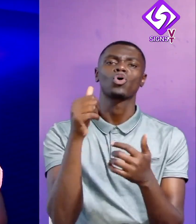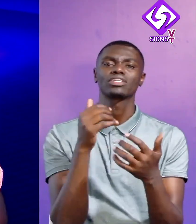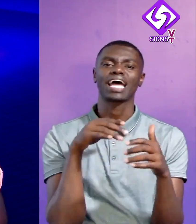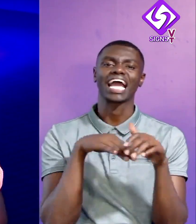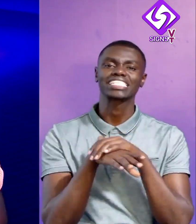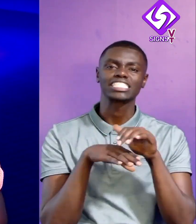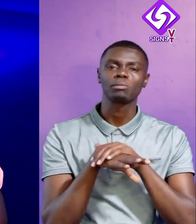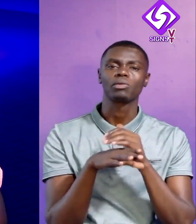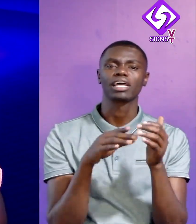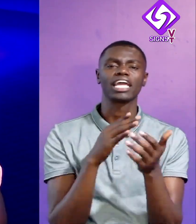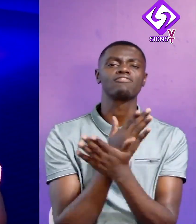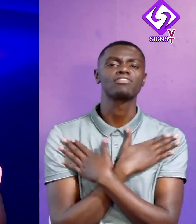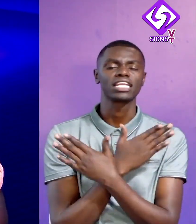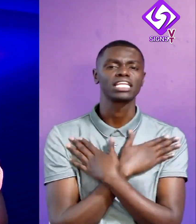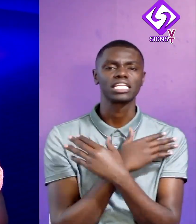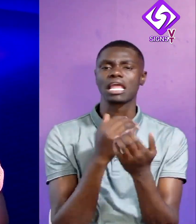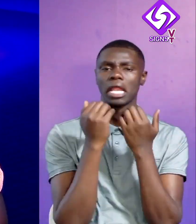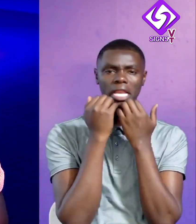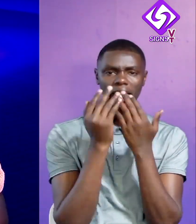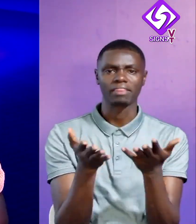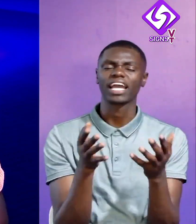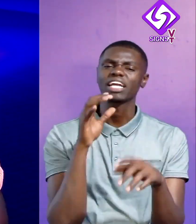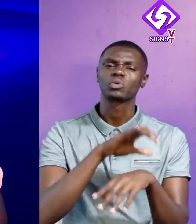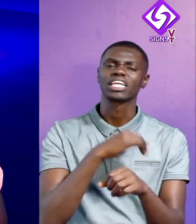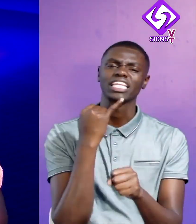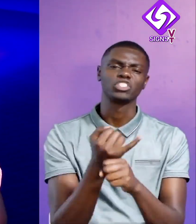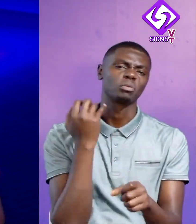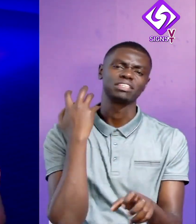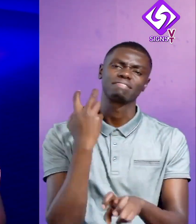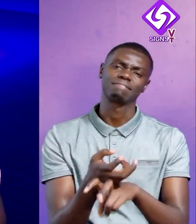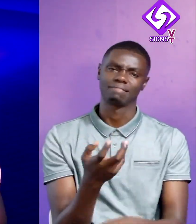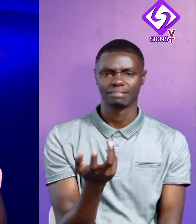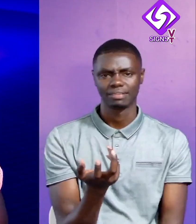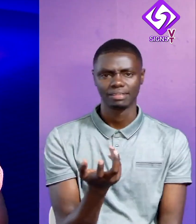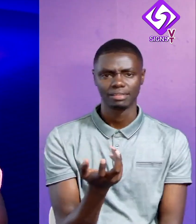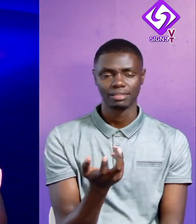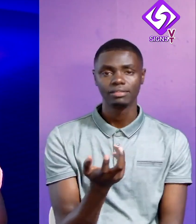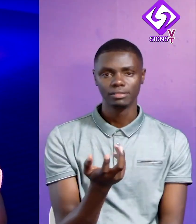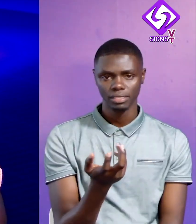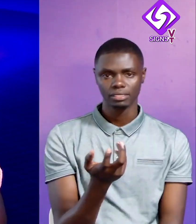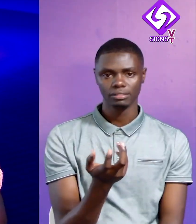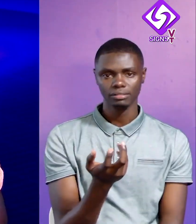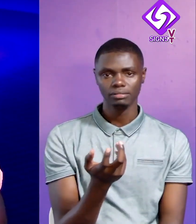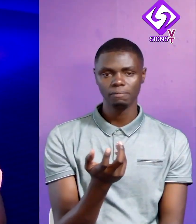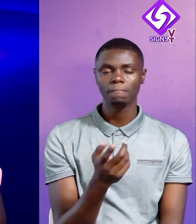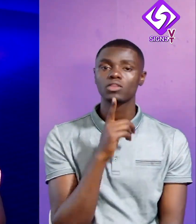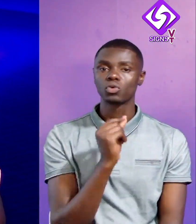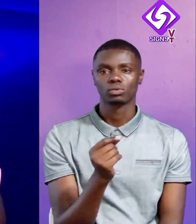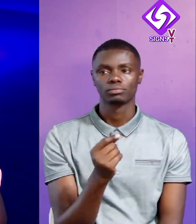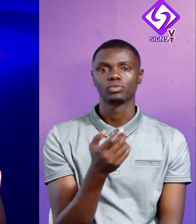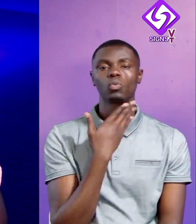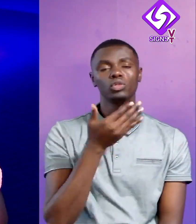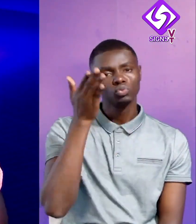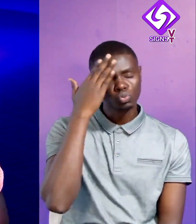friendly, and even getting that job inakuwa ni shida. So tungetaka